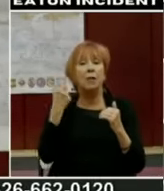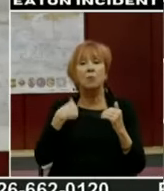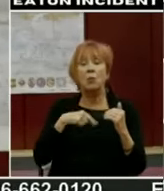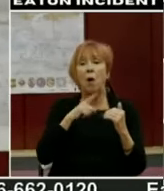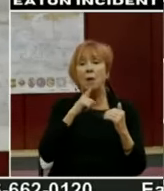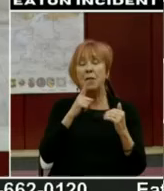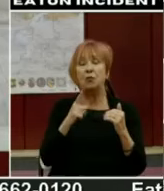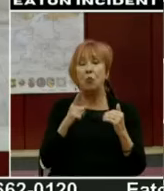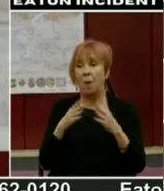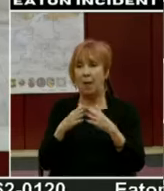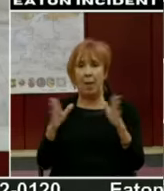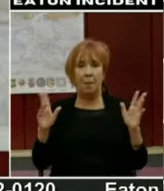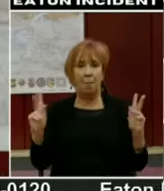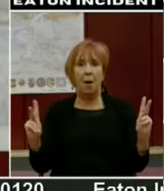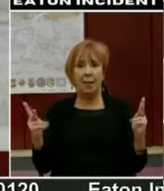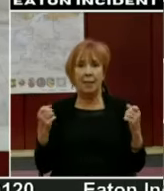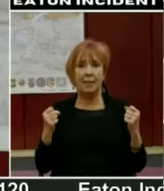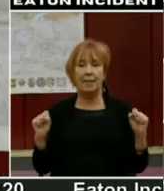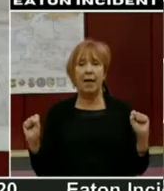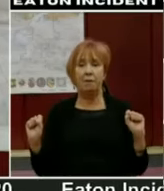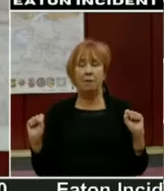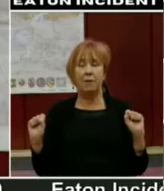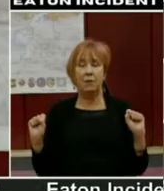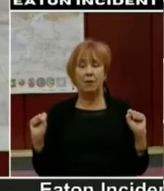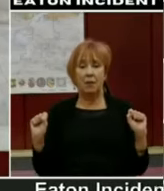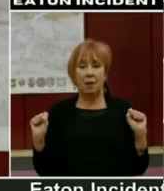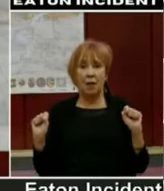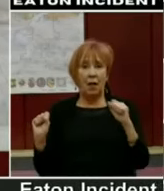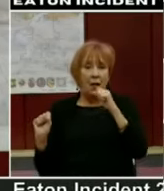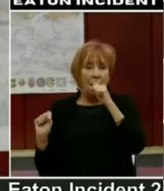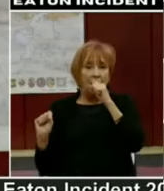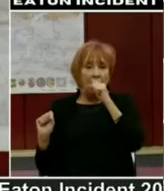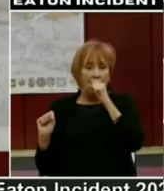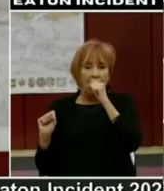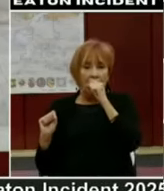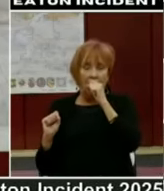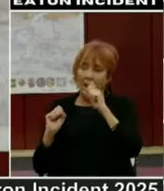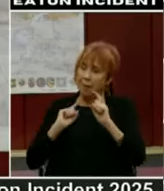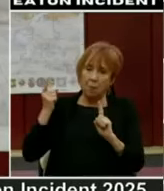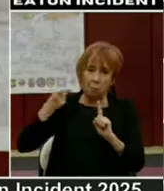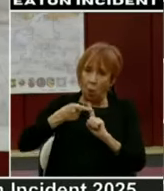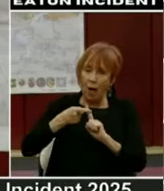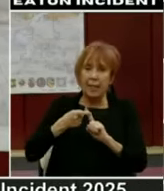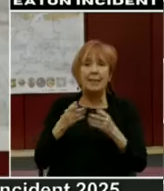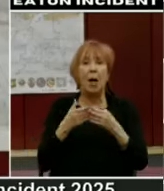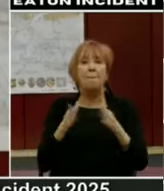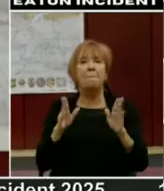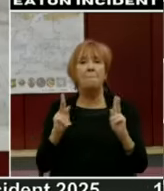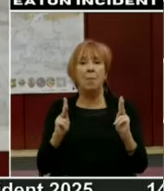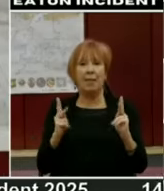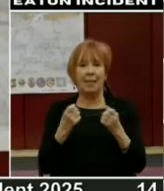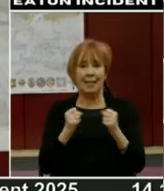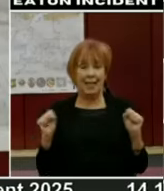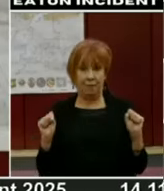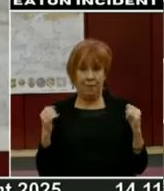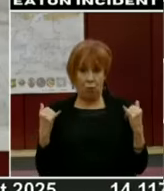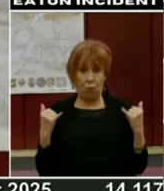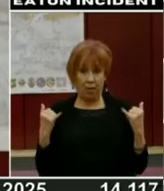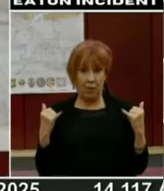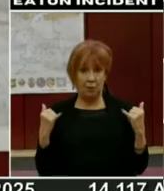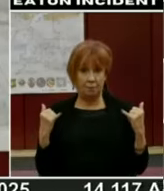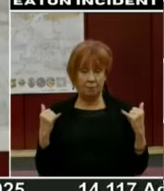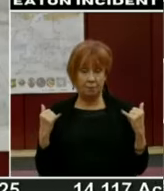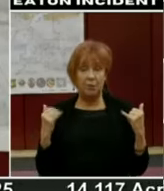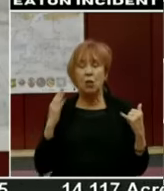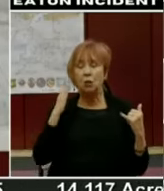that the public is safe, and it's all about public safety right now. So we will continue to